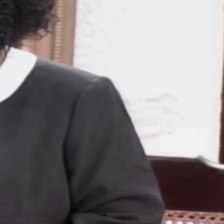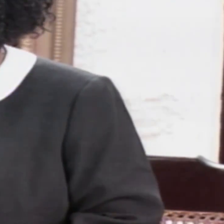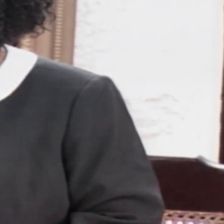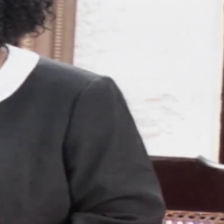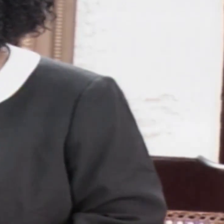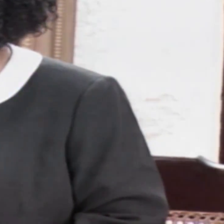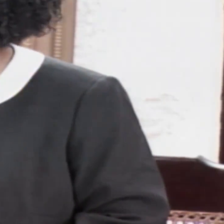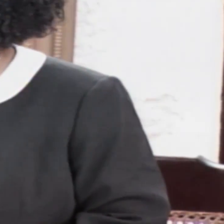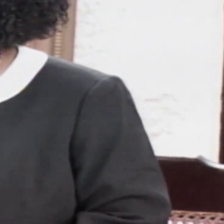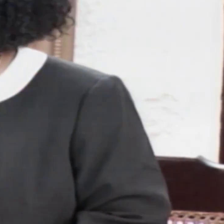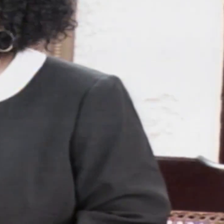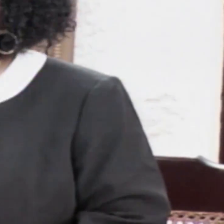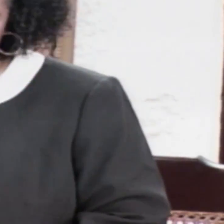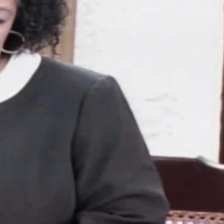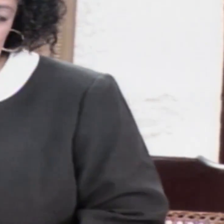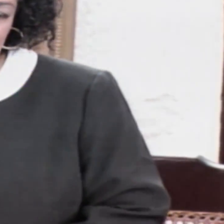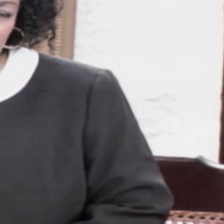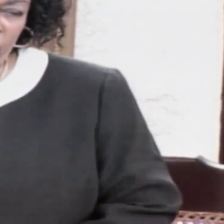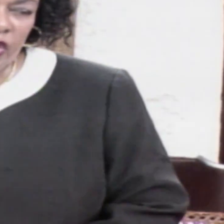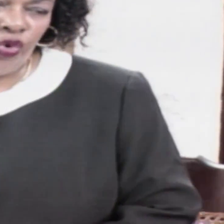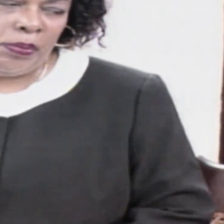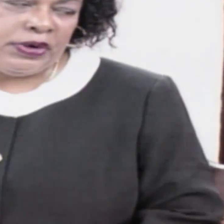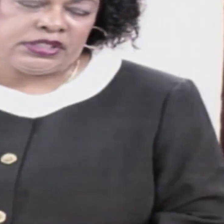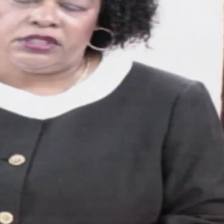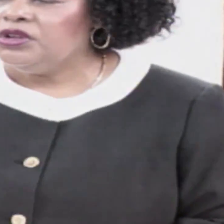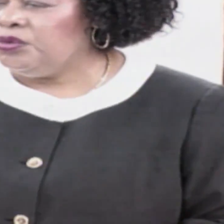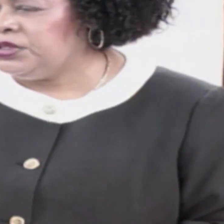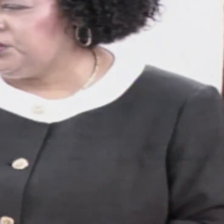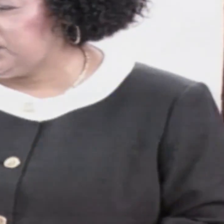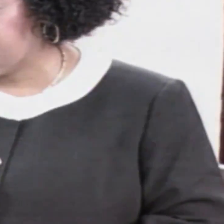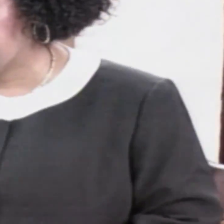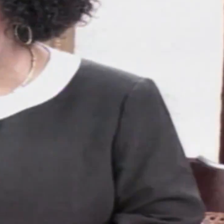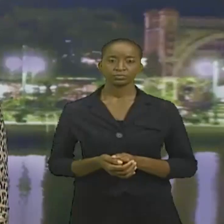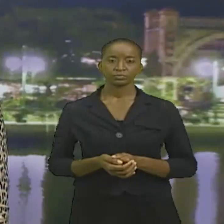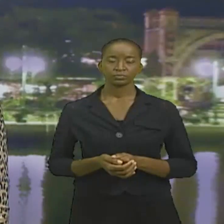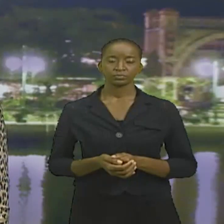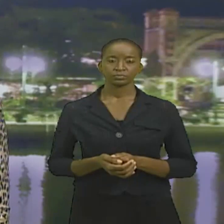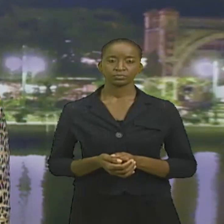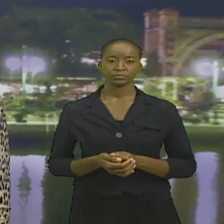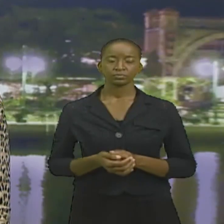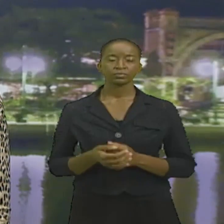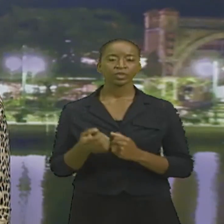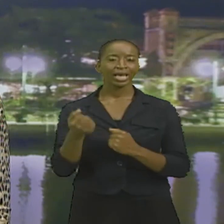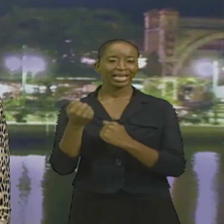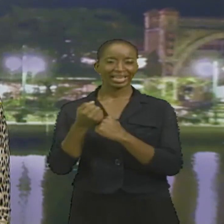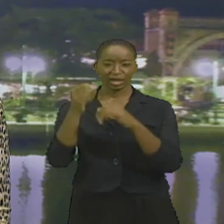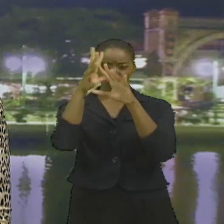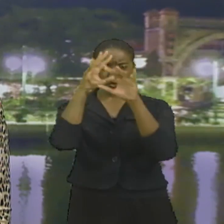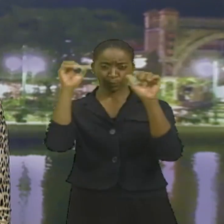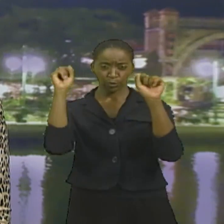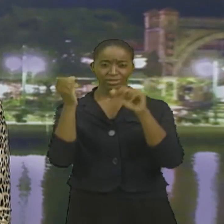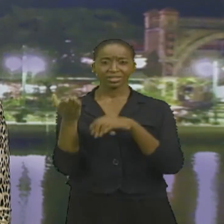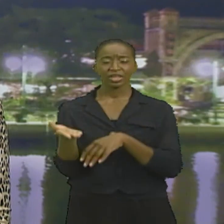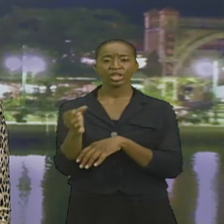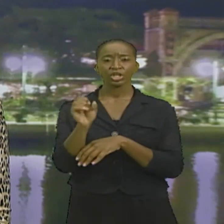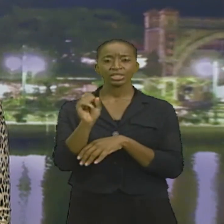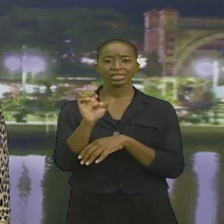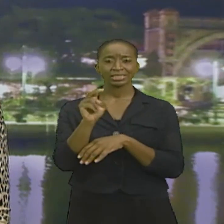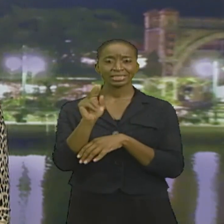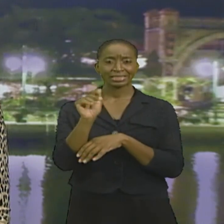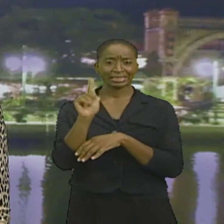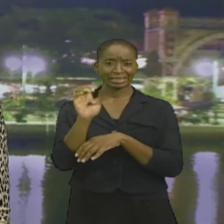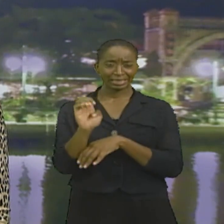parcel of land, once vested in National Housing Corporation, will do such. Deputy President of the Senate, Rudolph Greenidge,